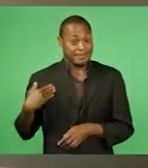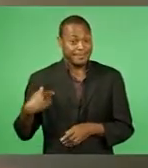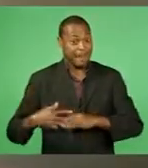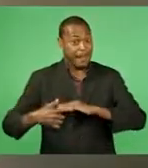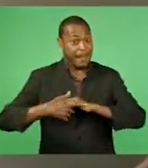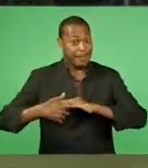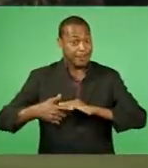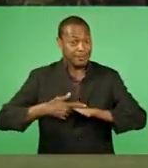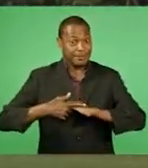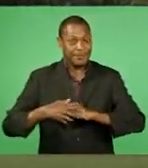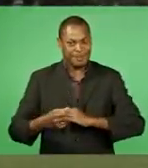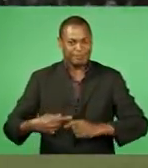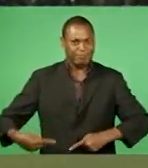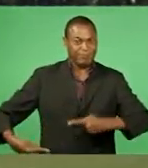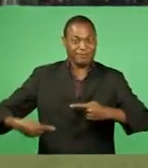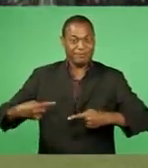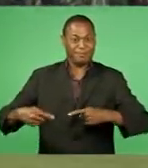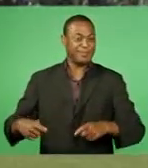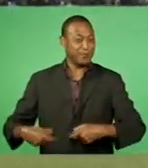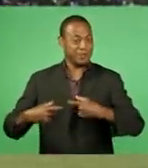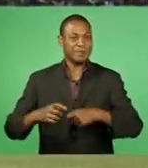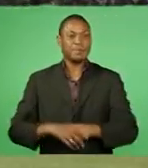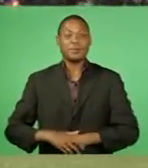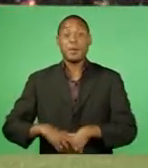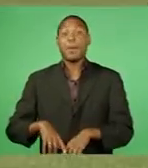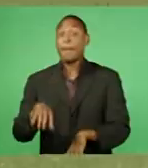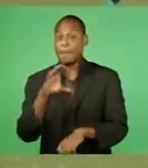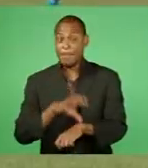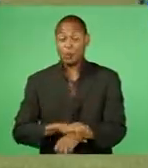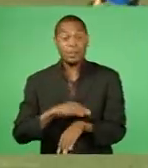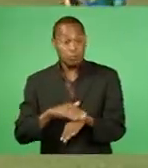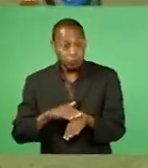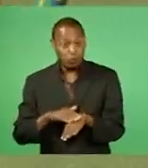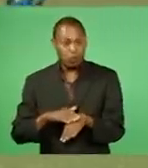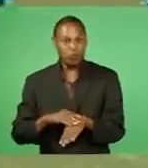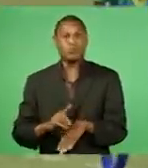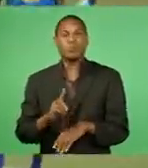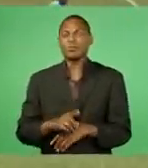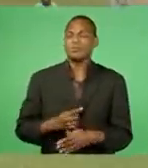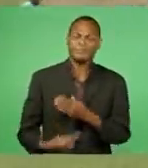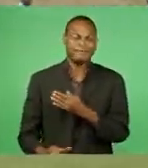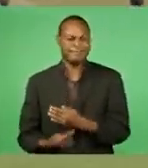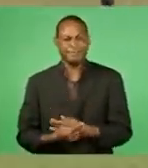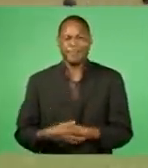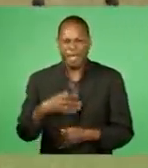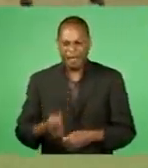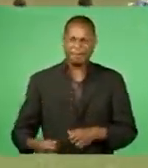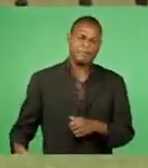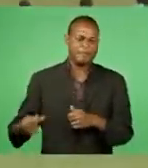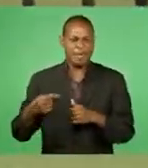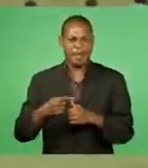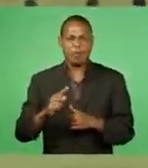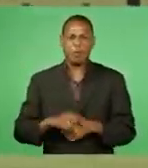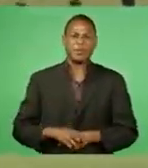very competitive. Meanwhile, top of the table Police Blue are taking its game as it comes, as they aim to make it back-to-back